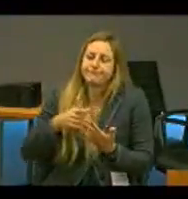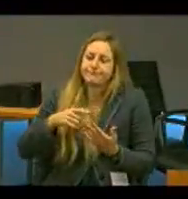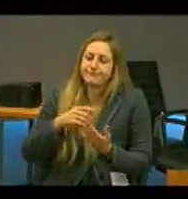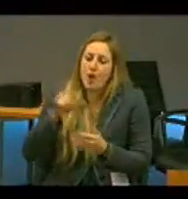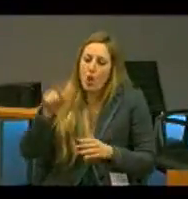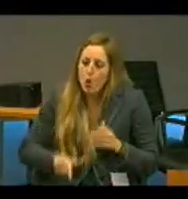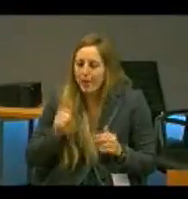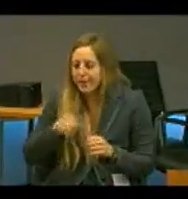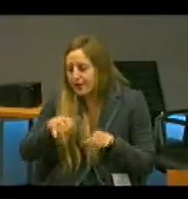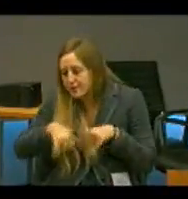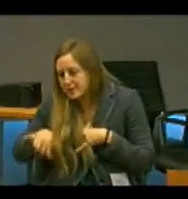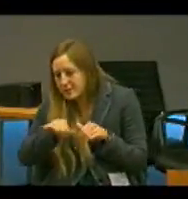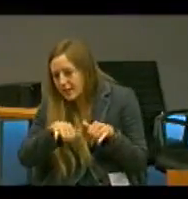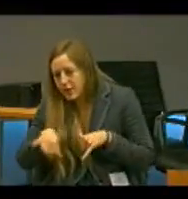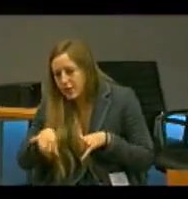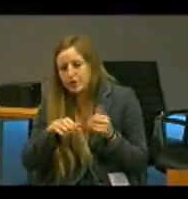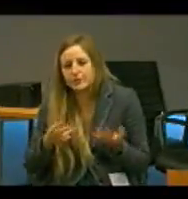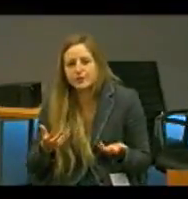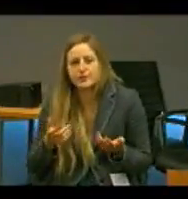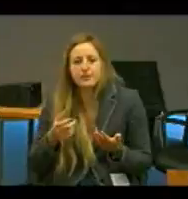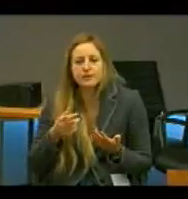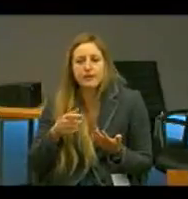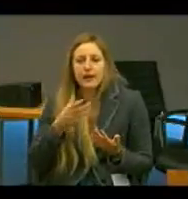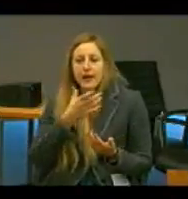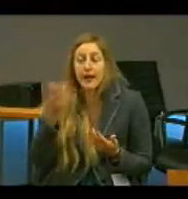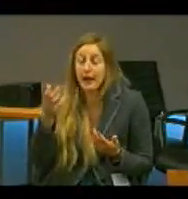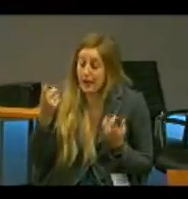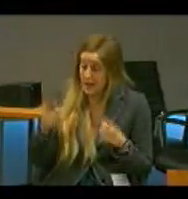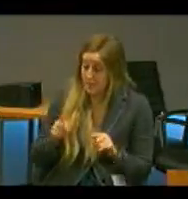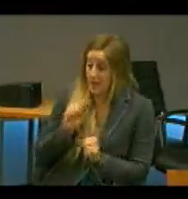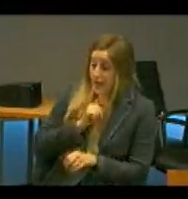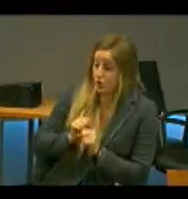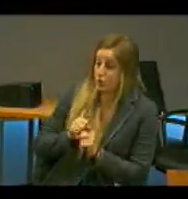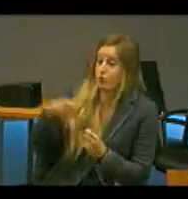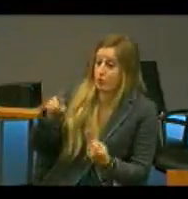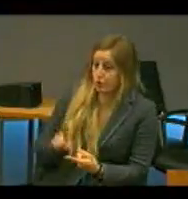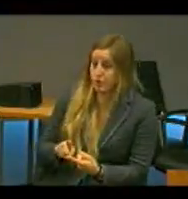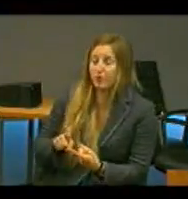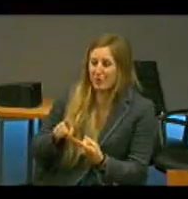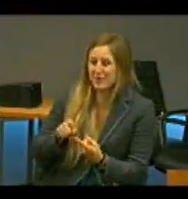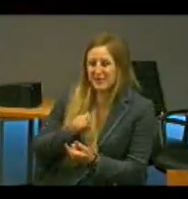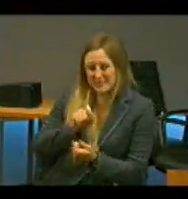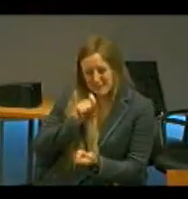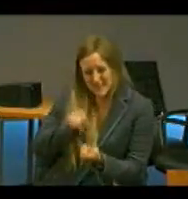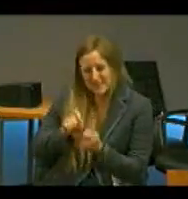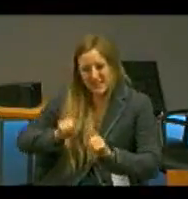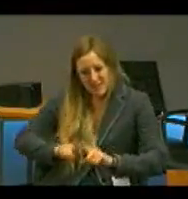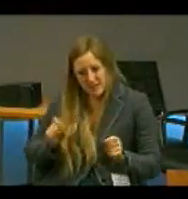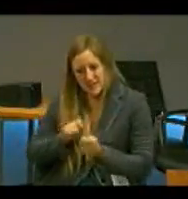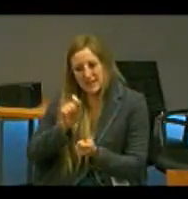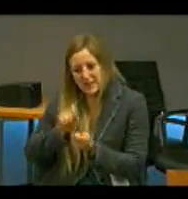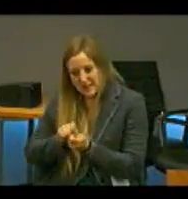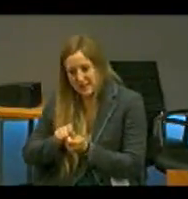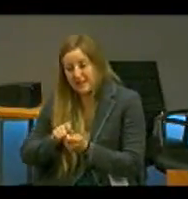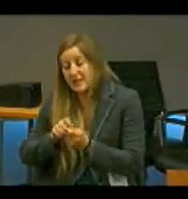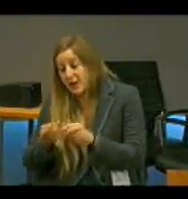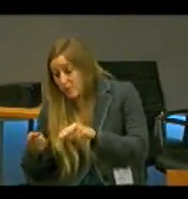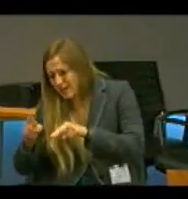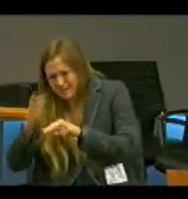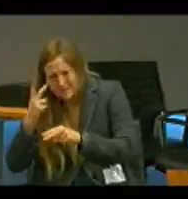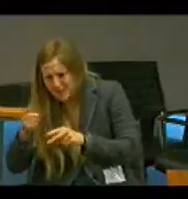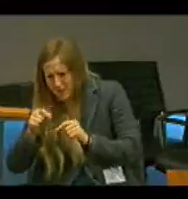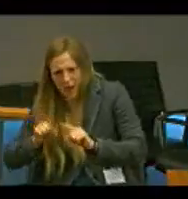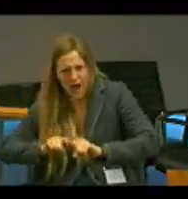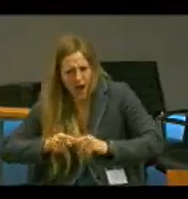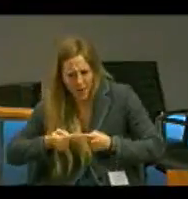to reduce relative differences in discipline rates are observing those relative differences increasing.